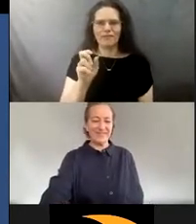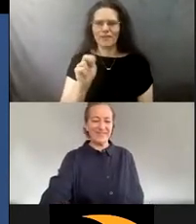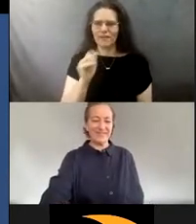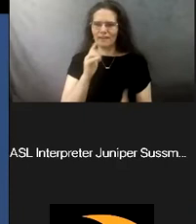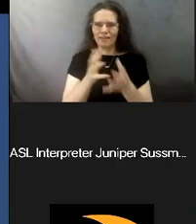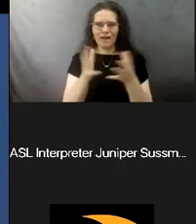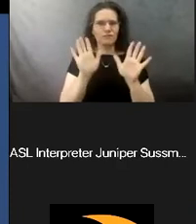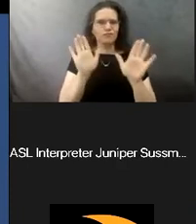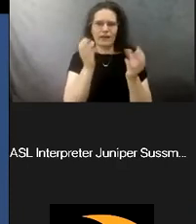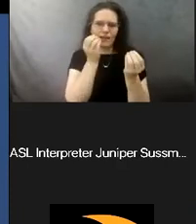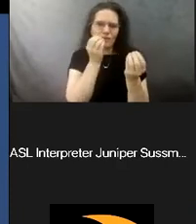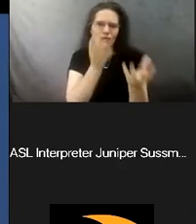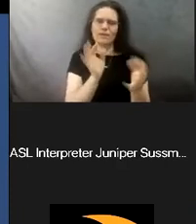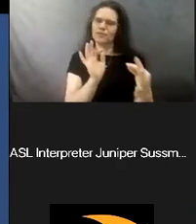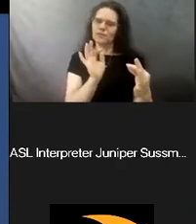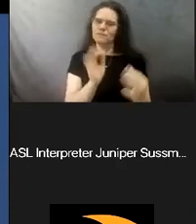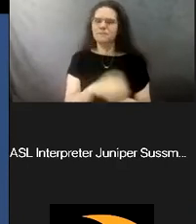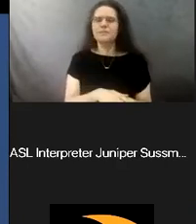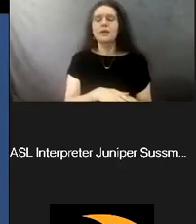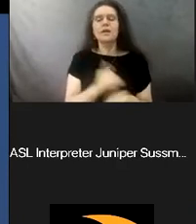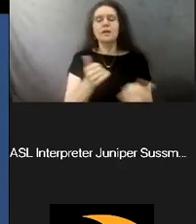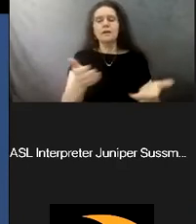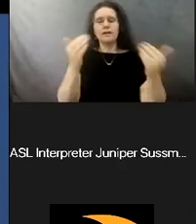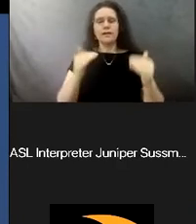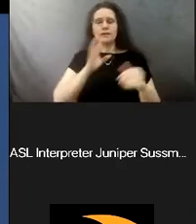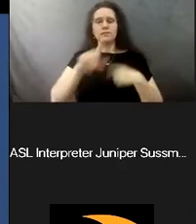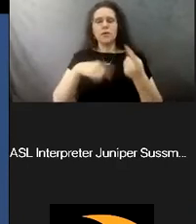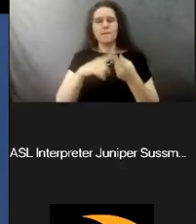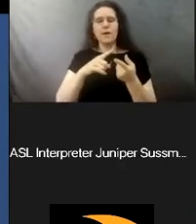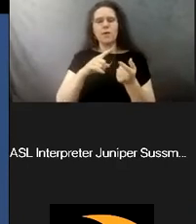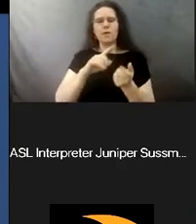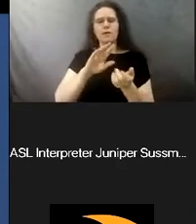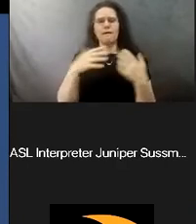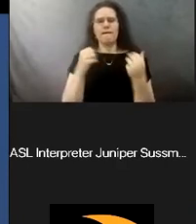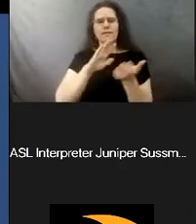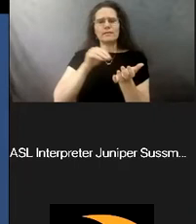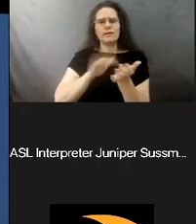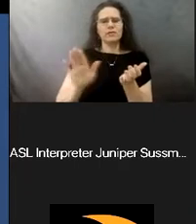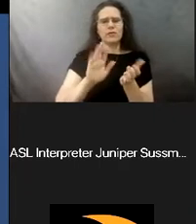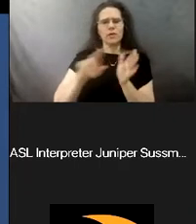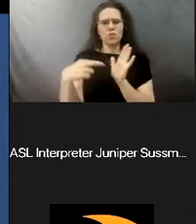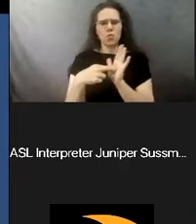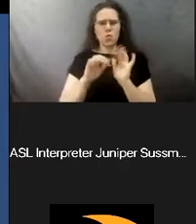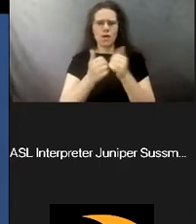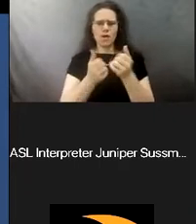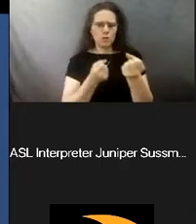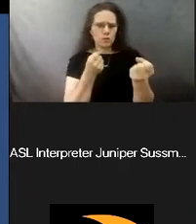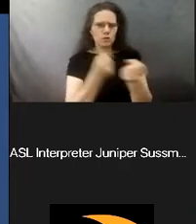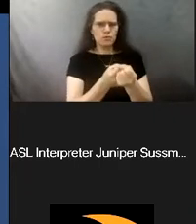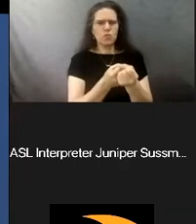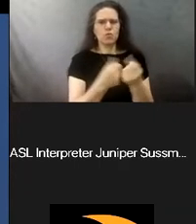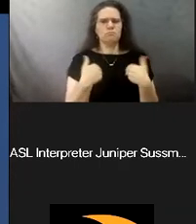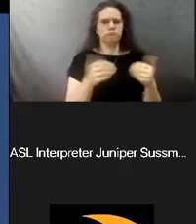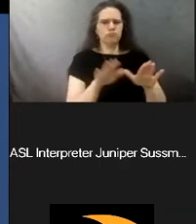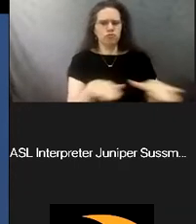we're going to shift over to talking about the role of health centers in supporting pediatric patients with disabilities.